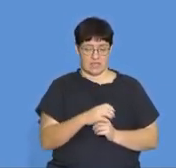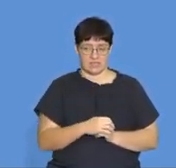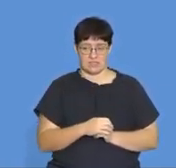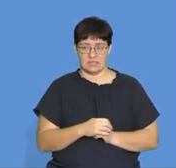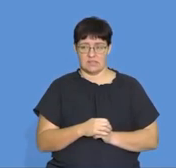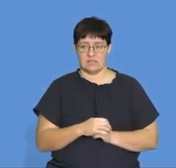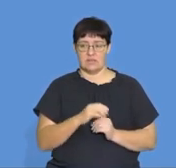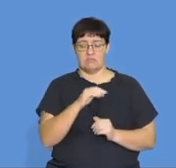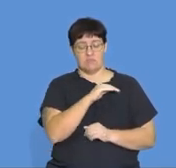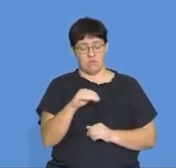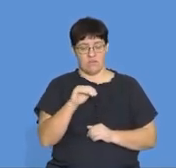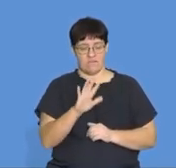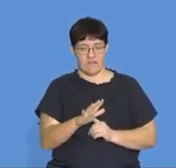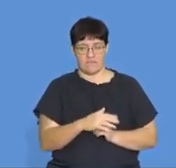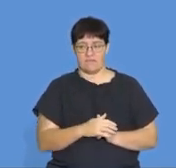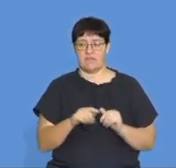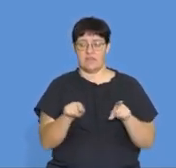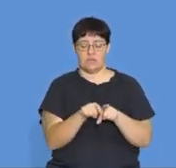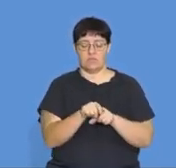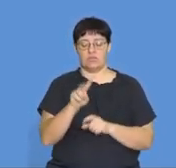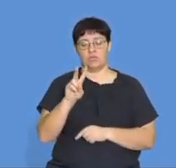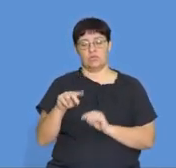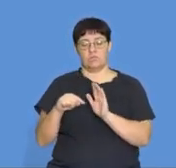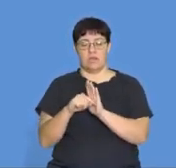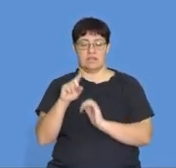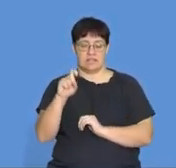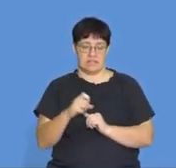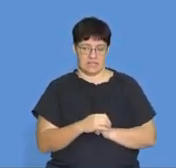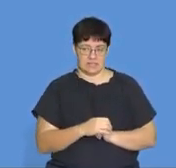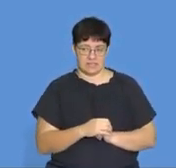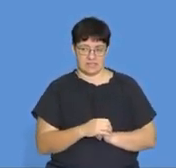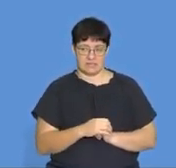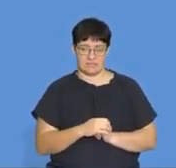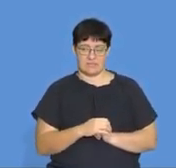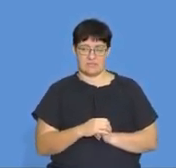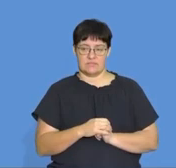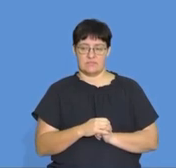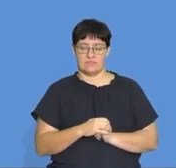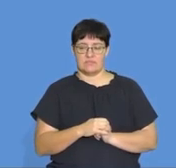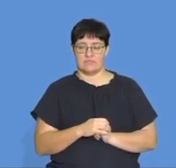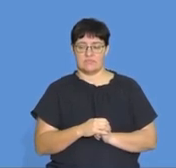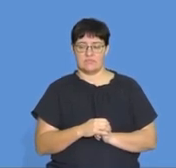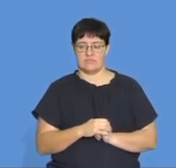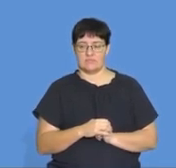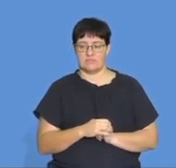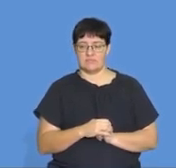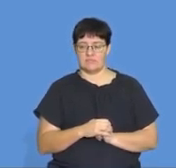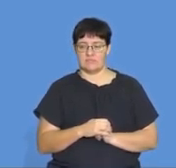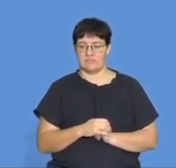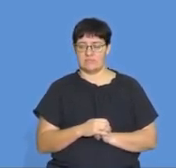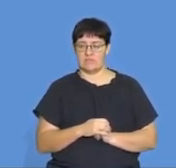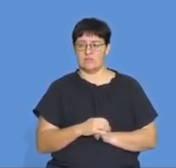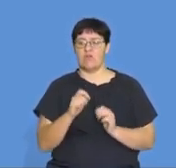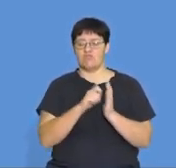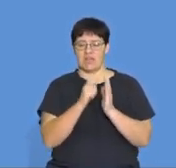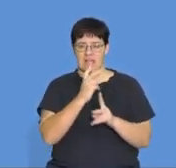4x over 5 equals to 2 minus x, right? Let me just rewrite it here